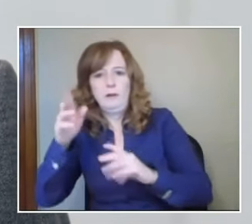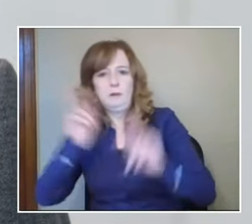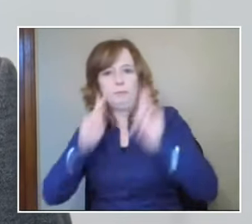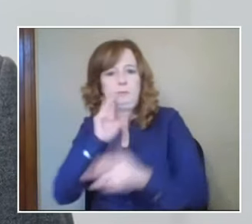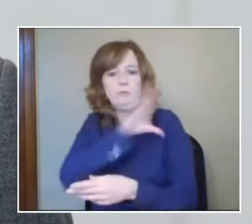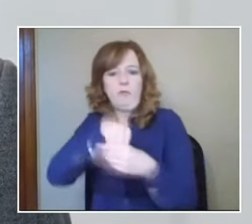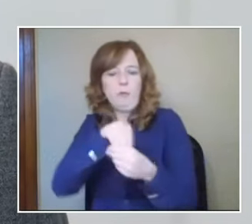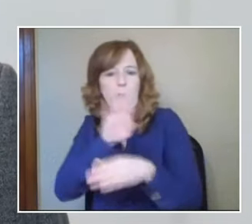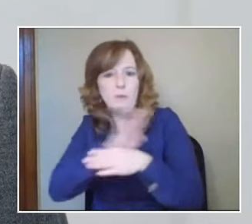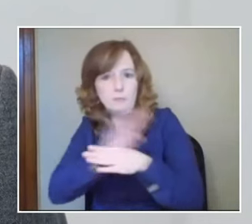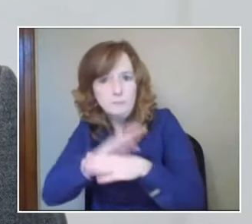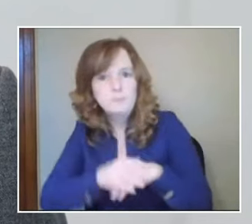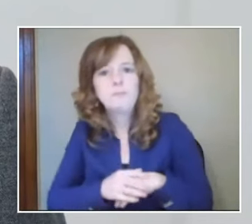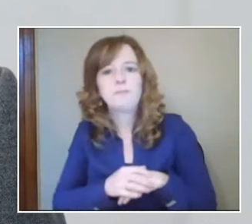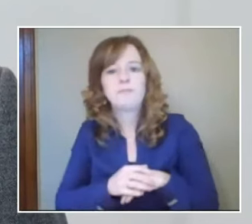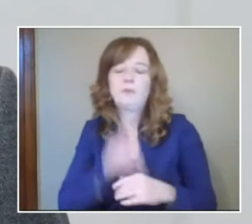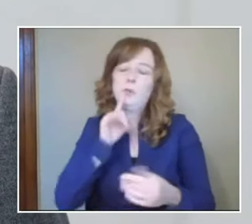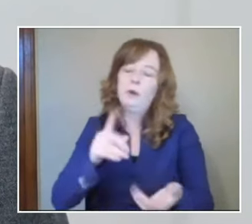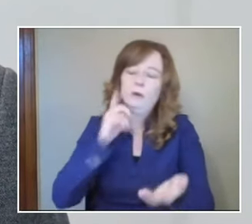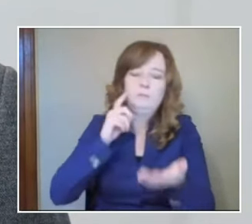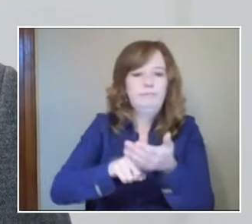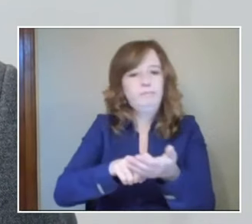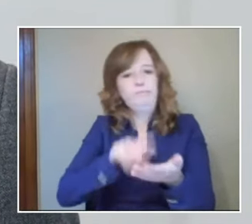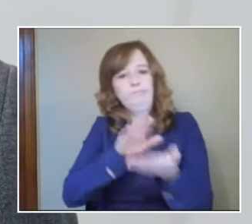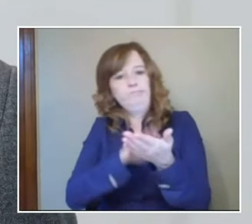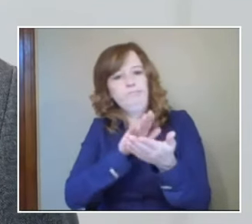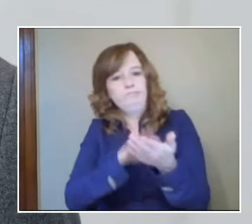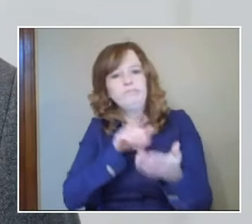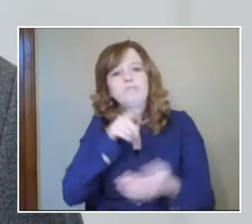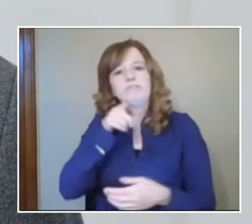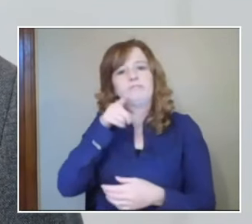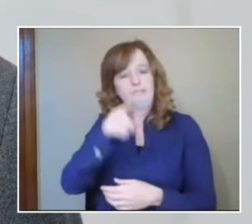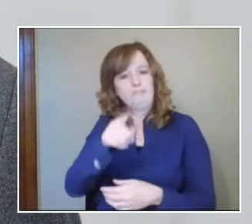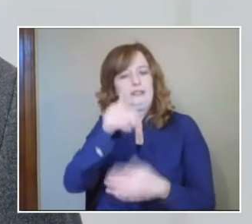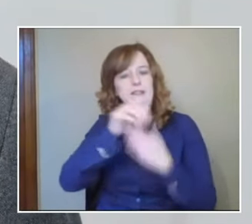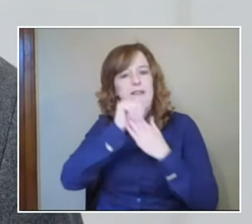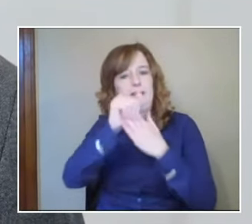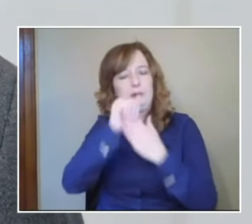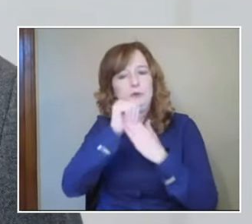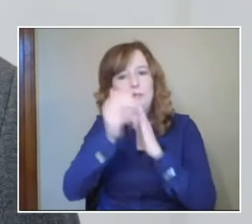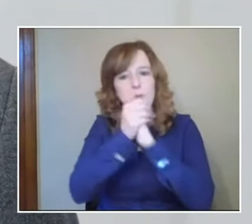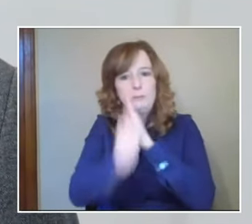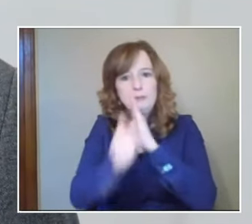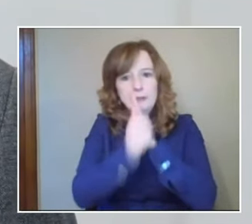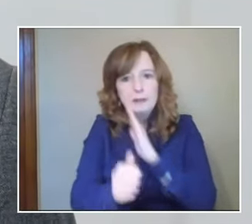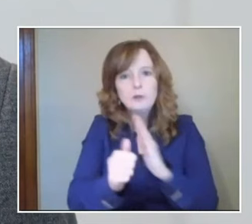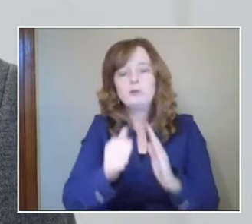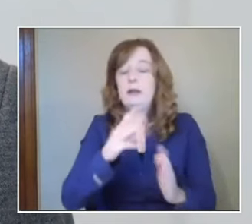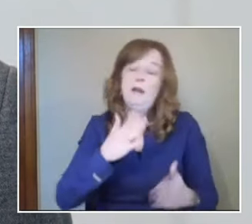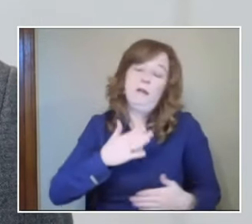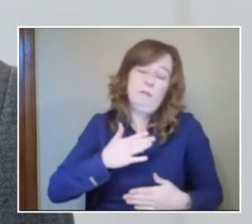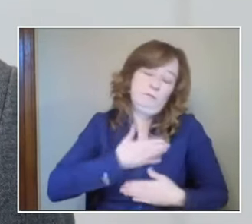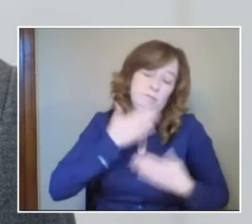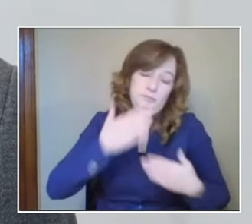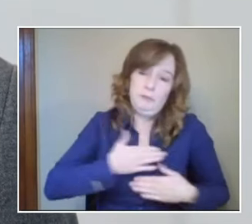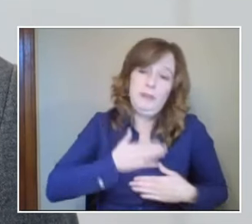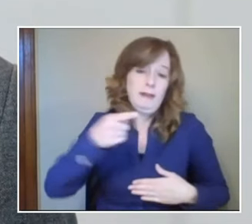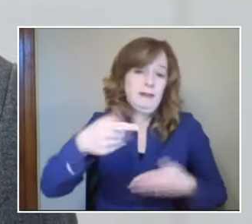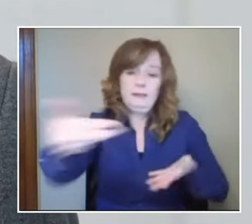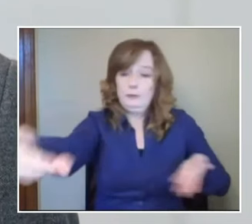leadership skills as he served as a board member at my company and was instrumental in connecting me with President Harrison and Columbus State 4 years